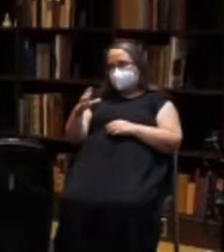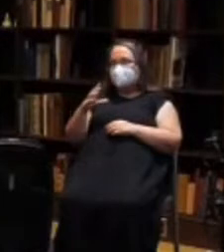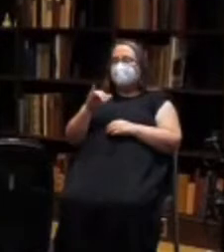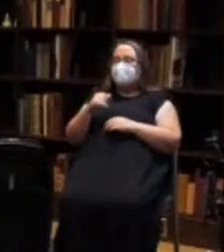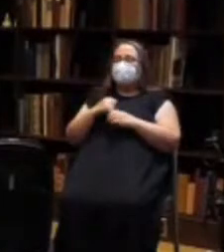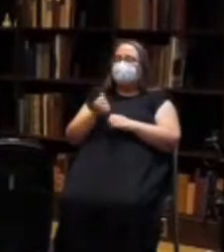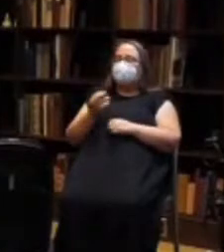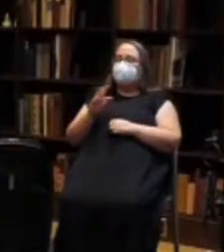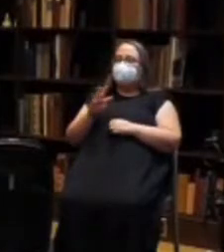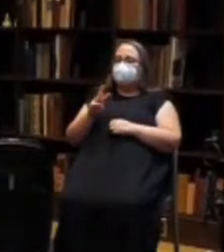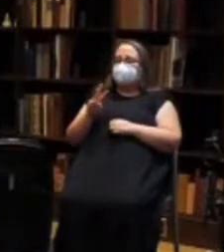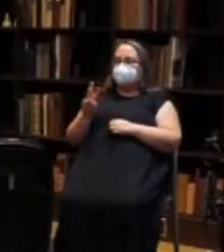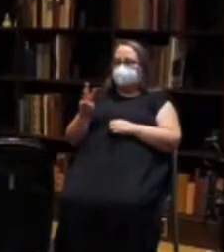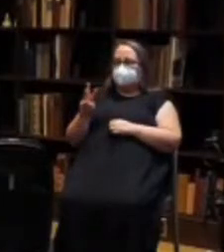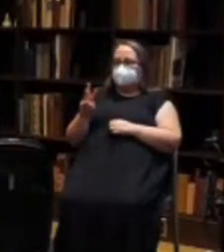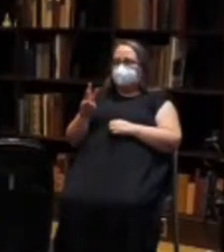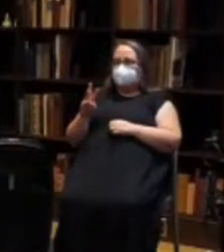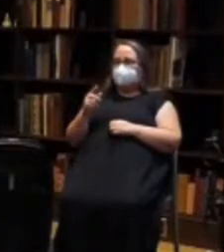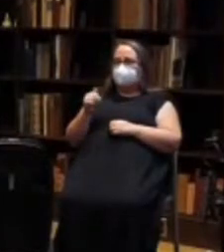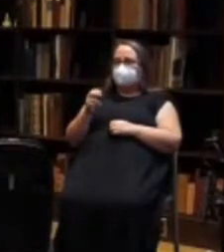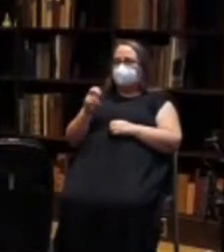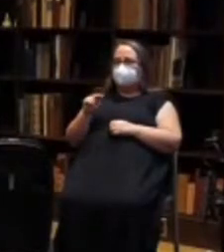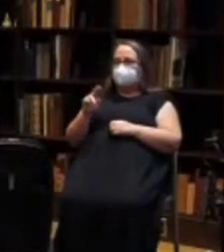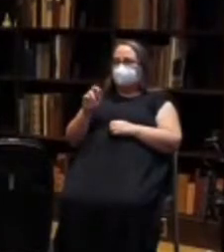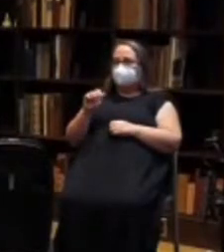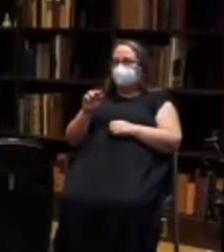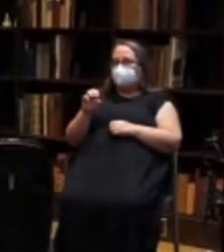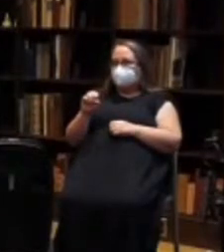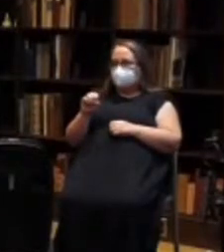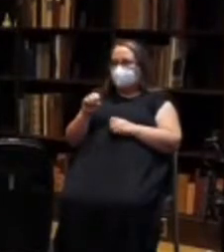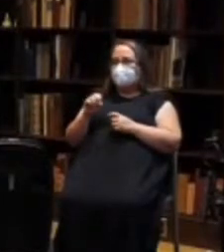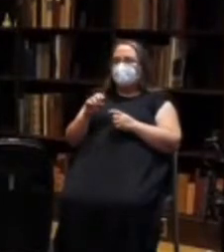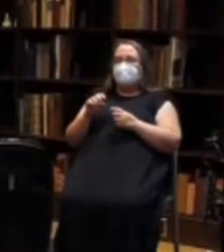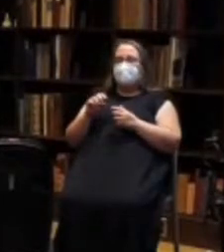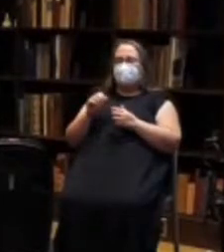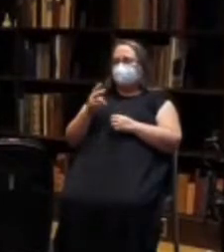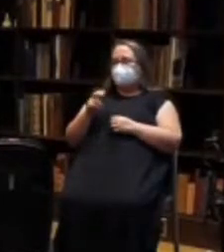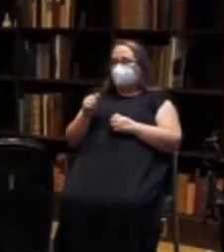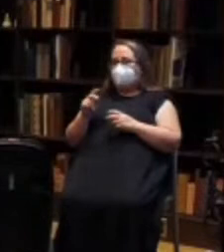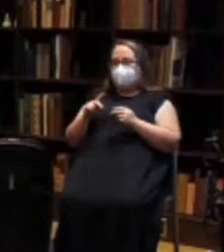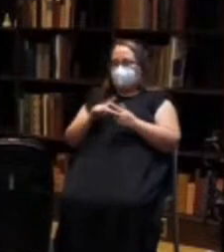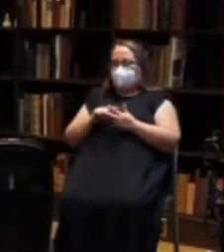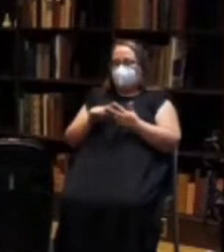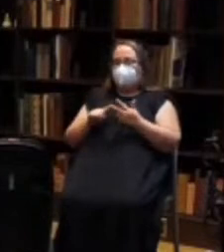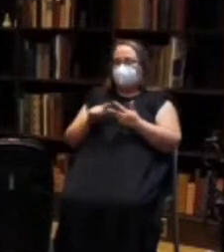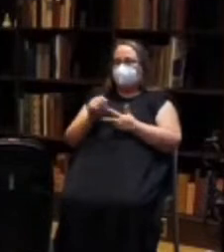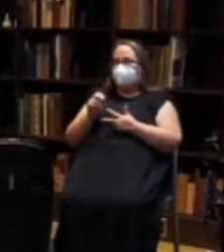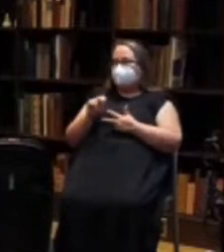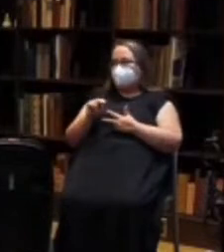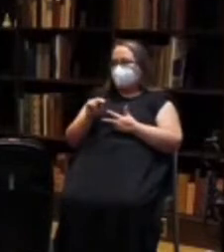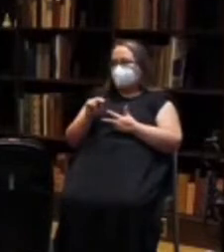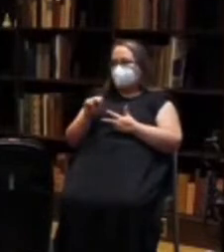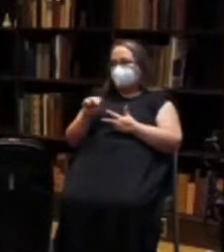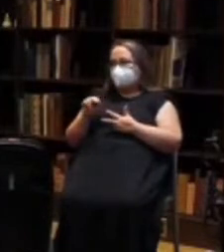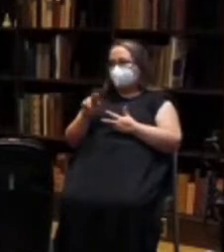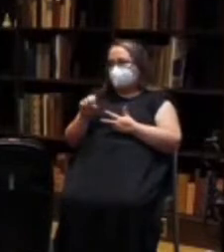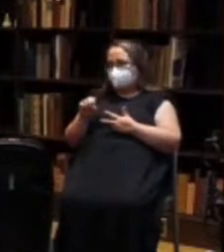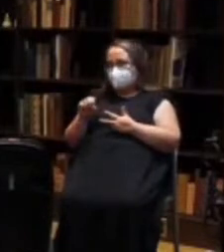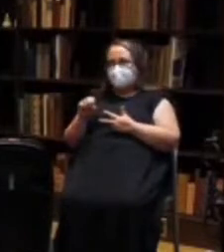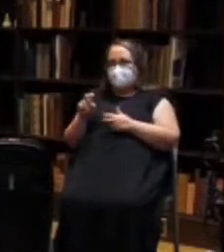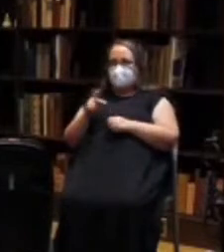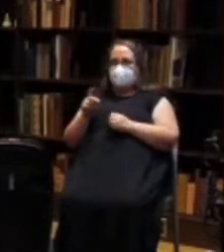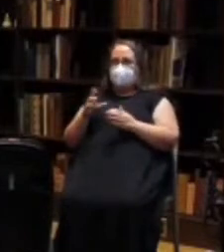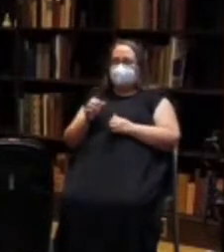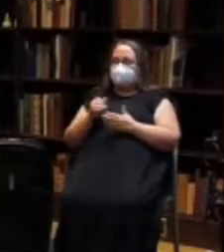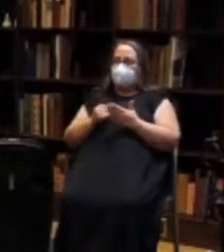that was created in 1966 by Gaston Neal, Donald Freeman, and Rimsky-Atchison. I should say that Gaston Neal was a poet. So again, arts and culture are always